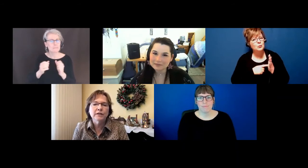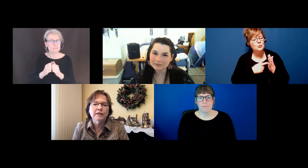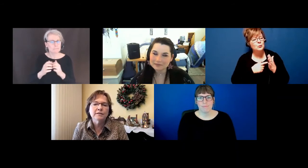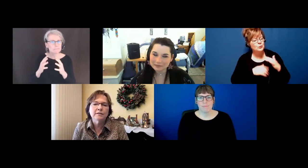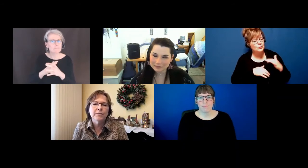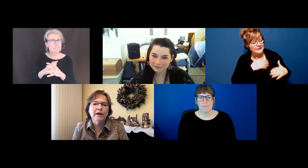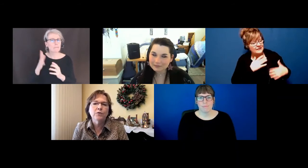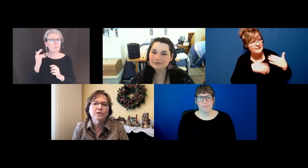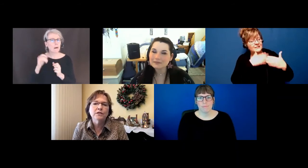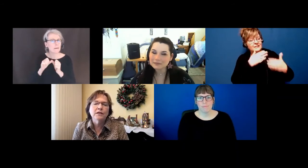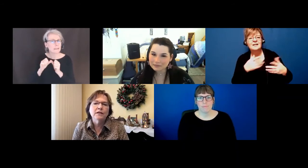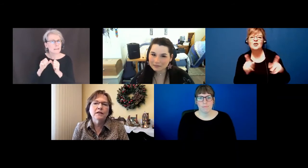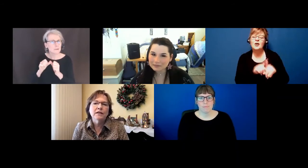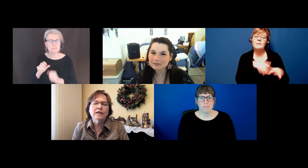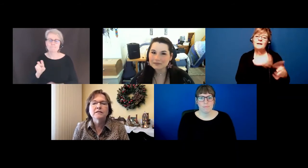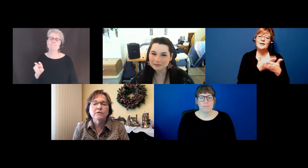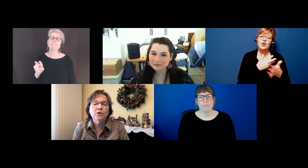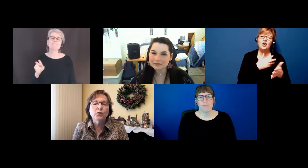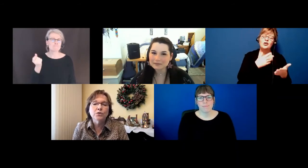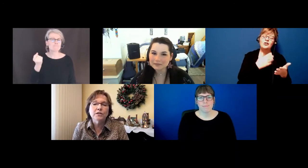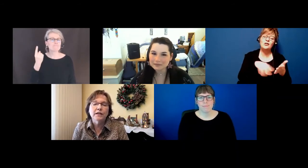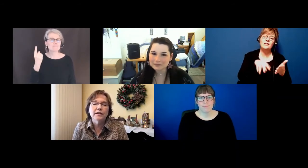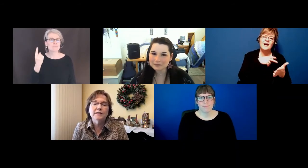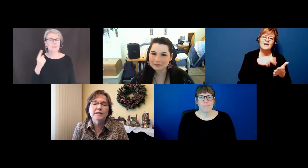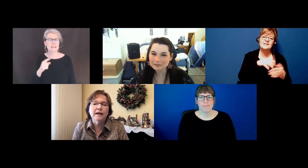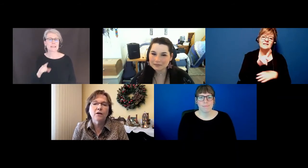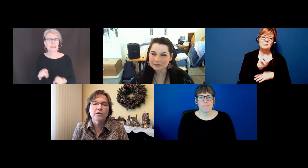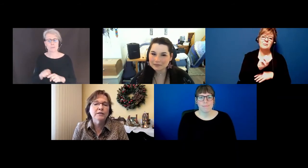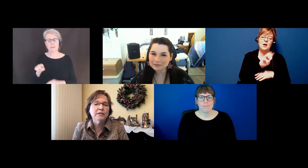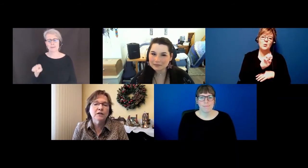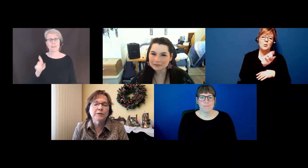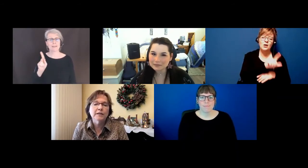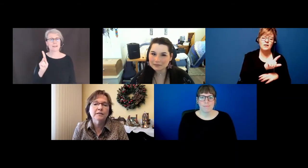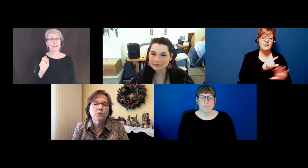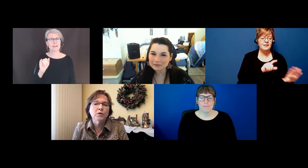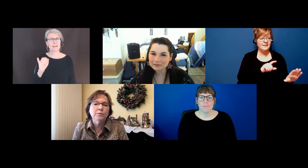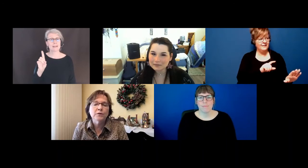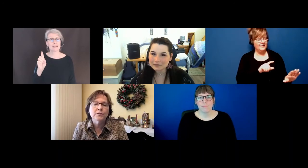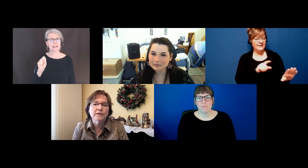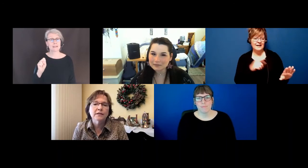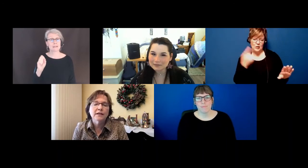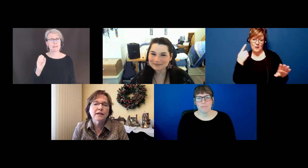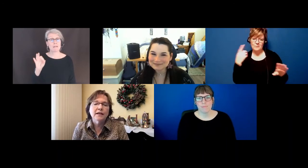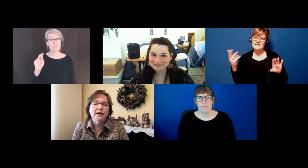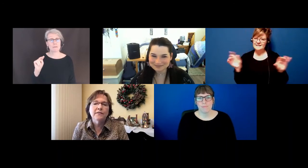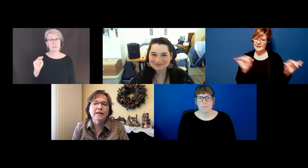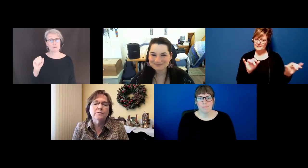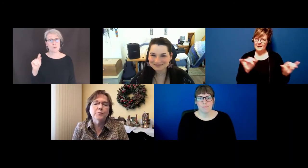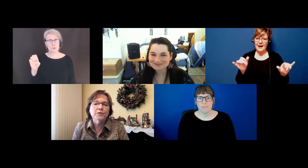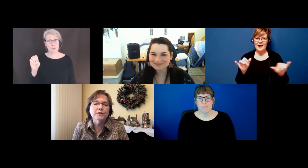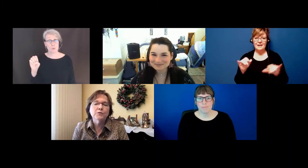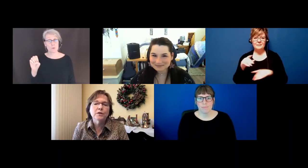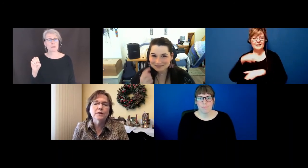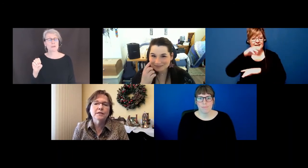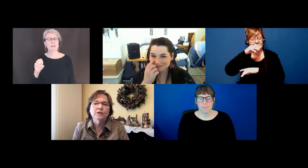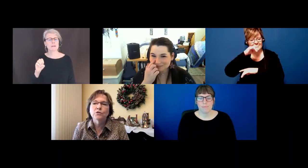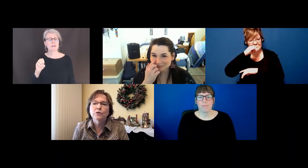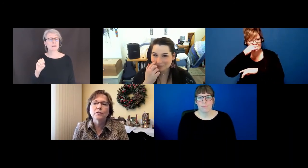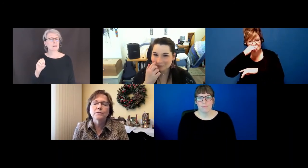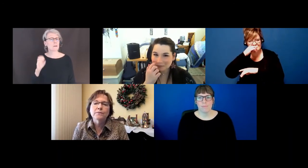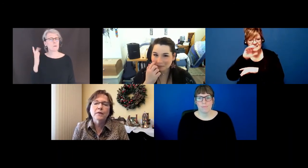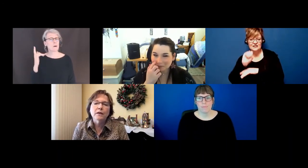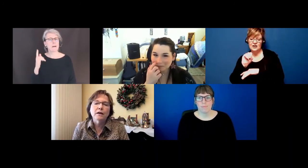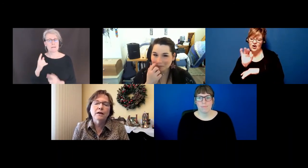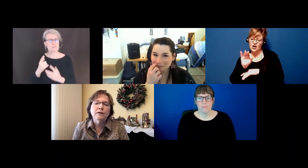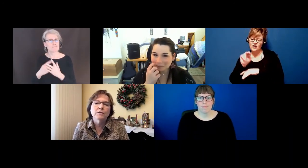similar things about Kids of Note and how it started because of one person. And that person was a